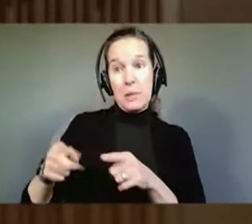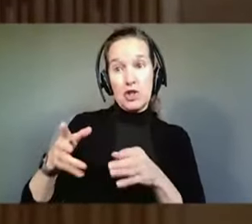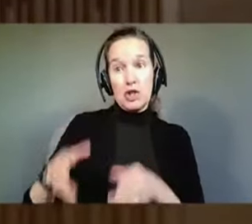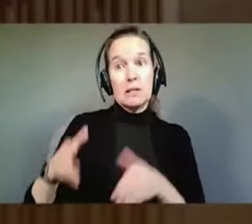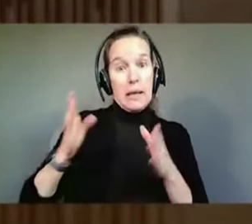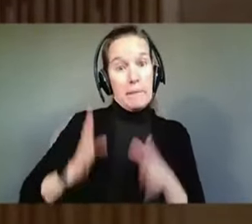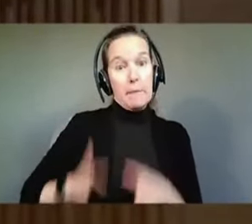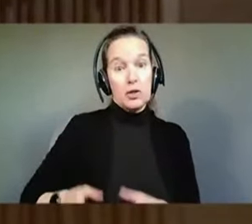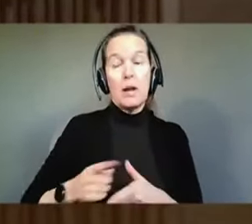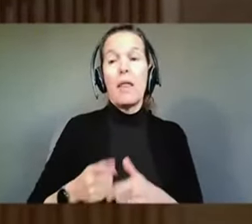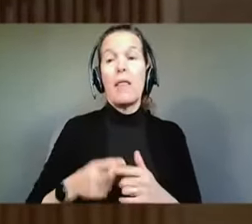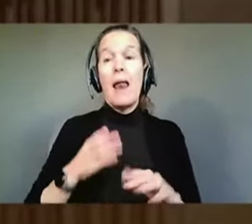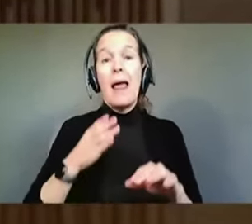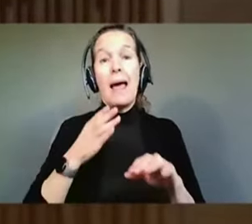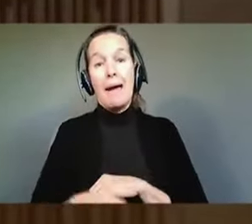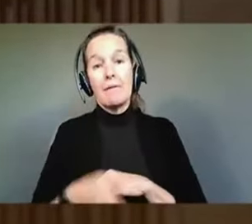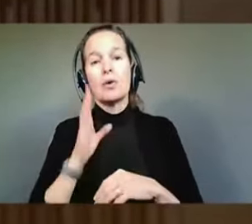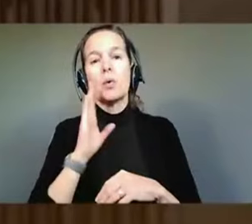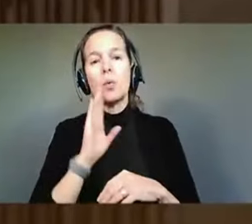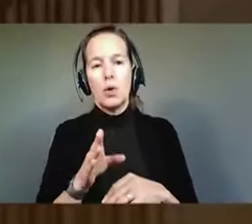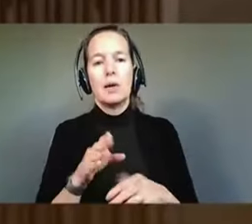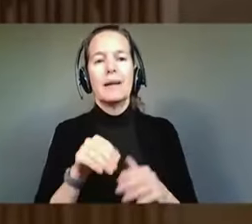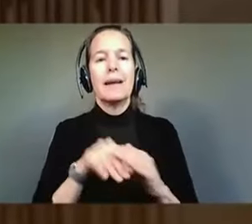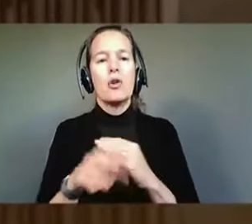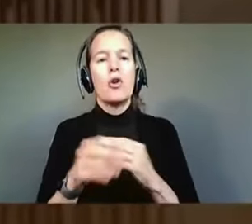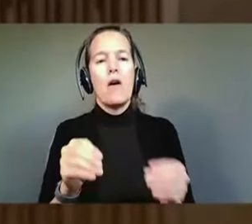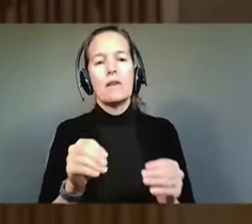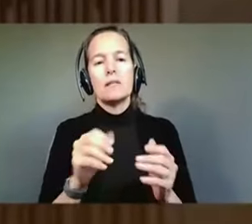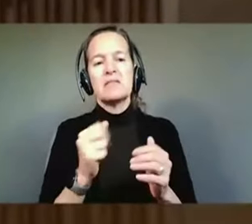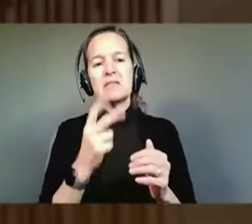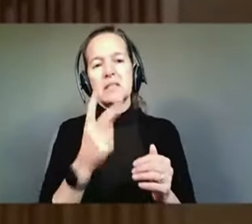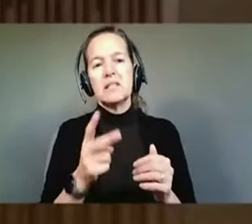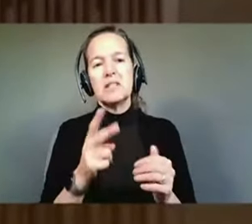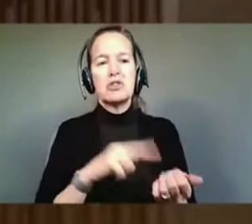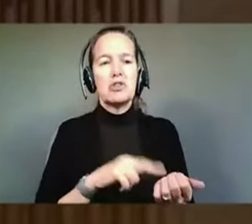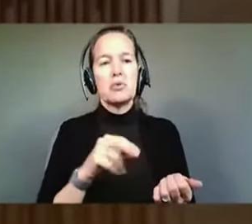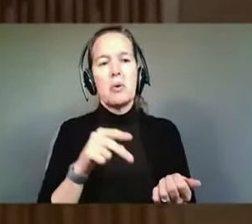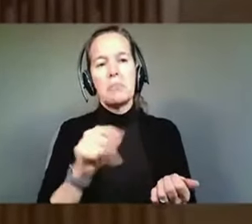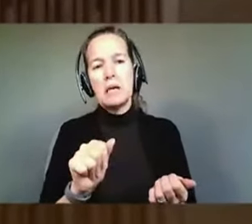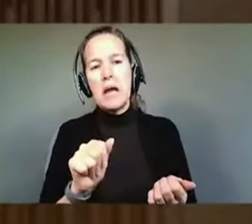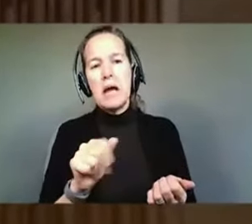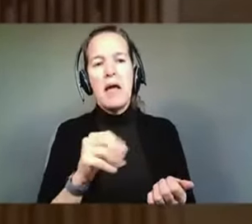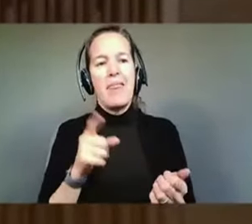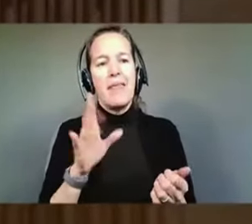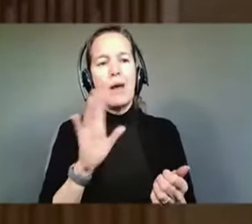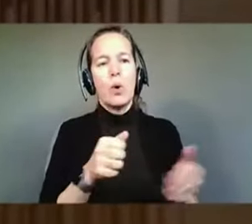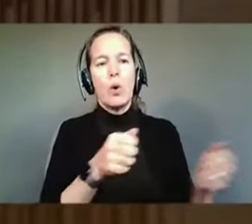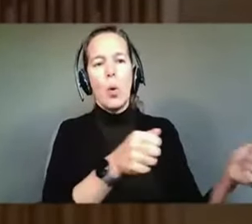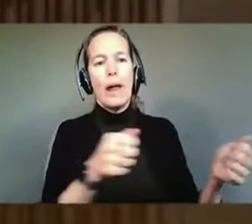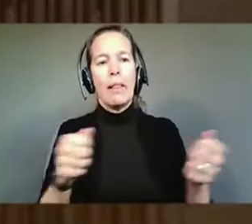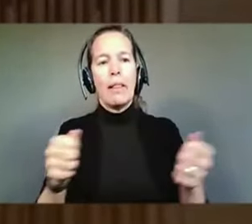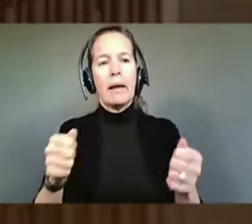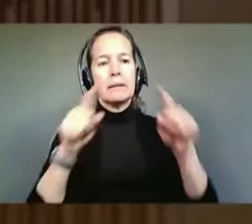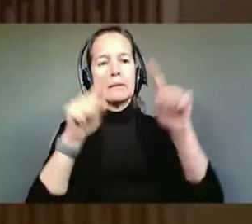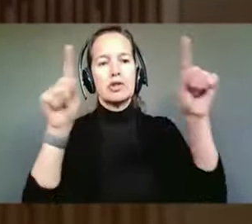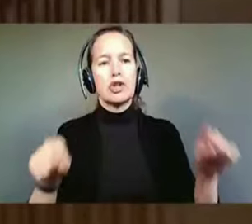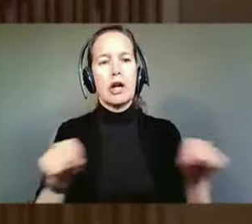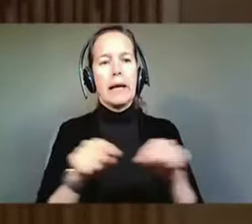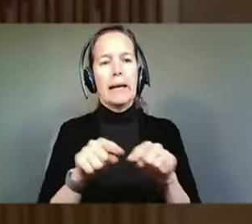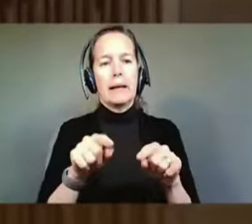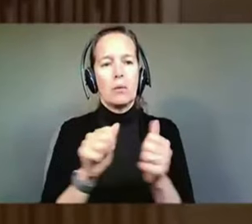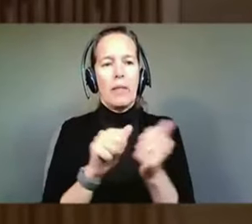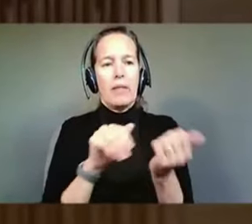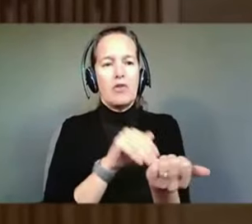visits after that, we would go into an office and see a nurse or a PA, and they would essentially wheel the doctor in on a screen, and we would still get that